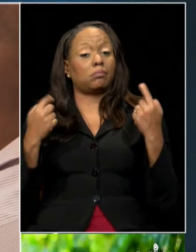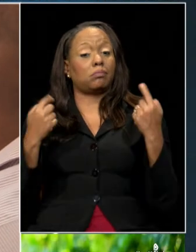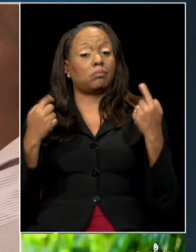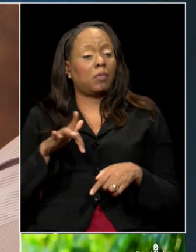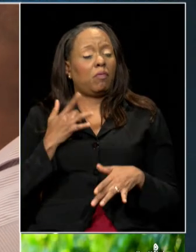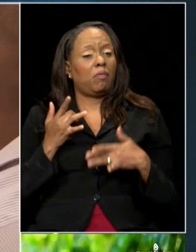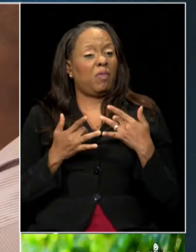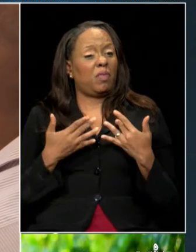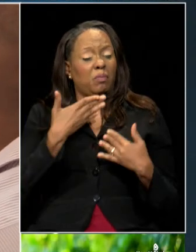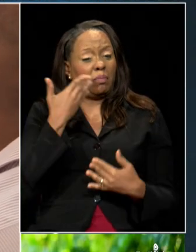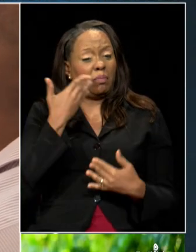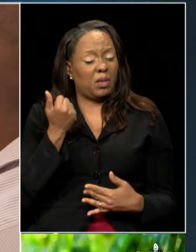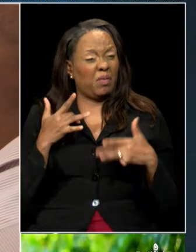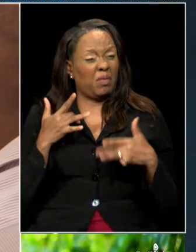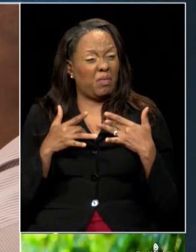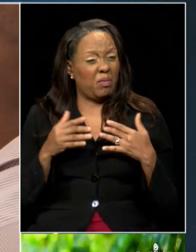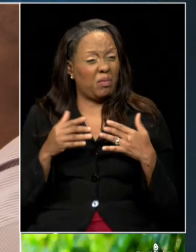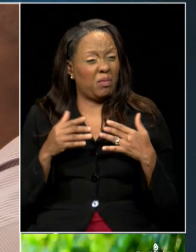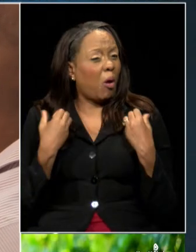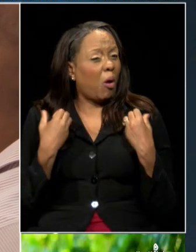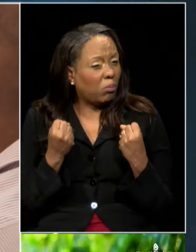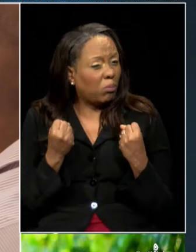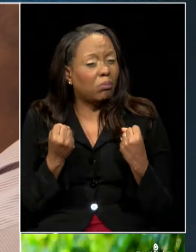stronger than I was